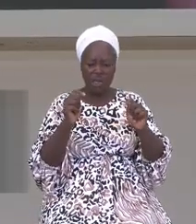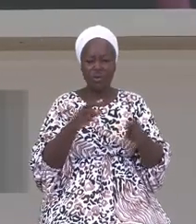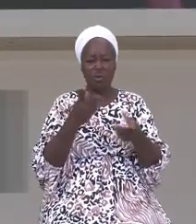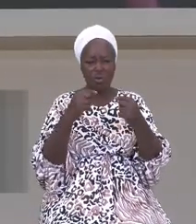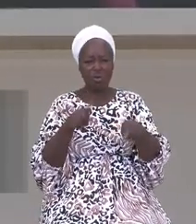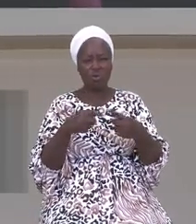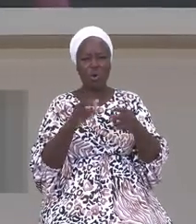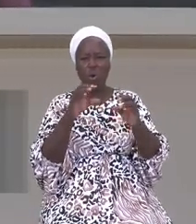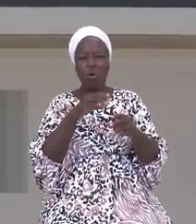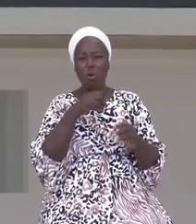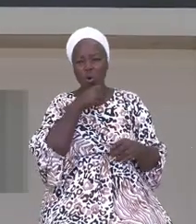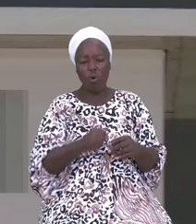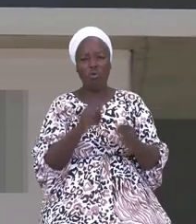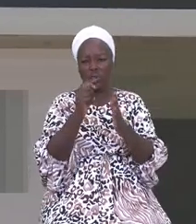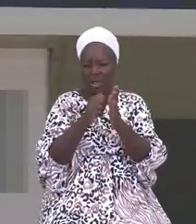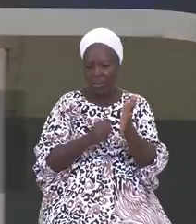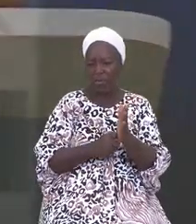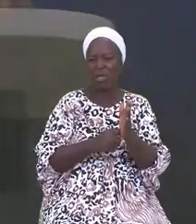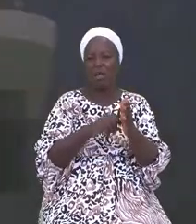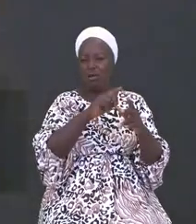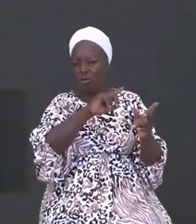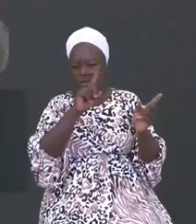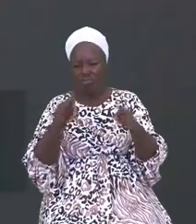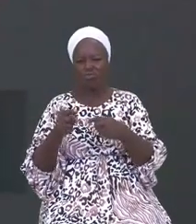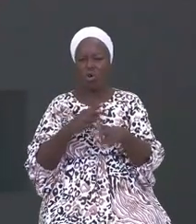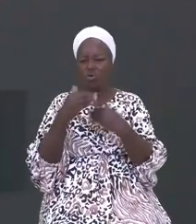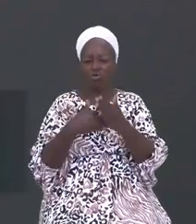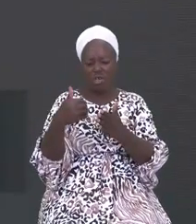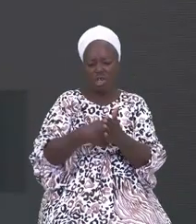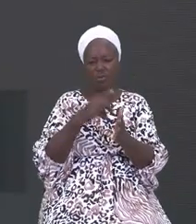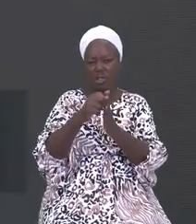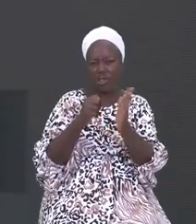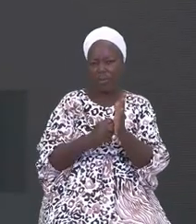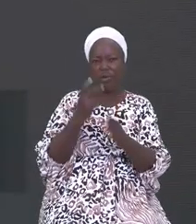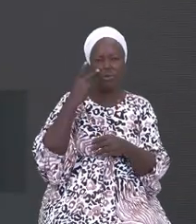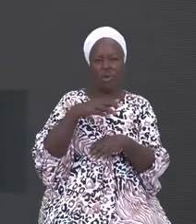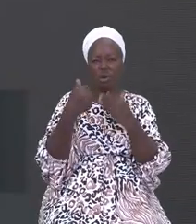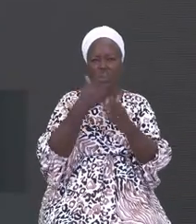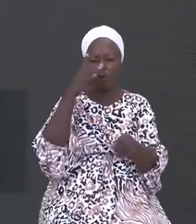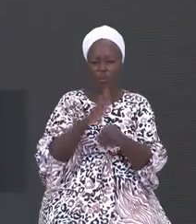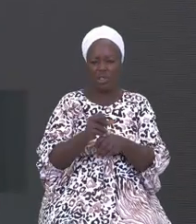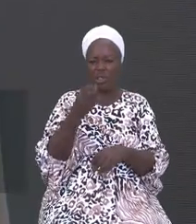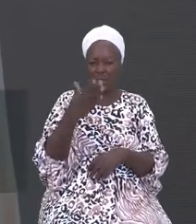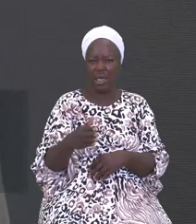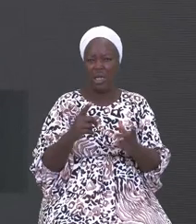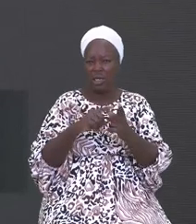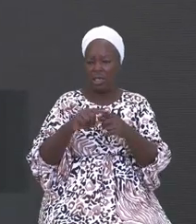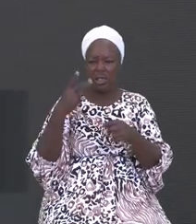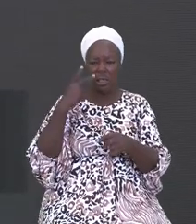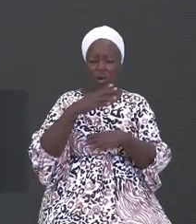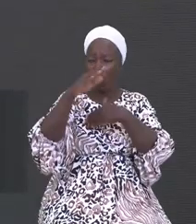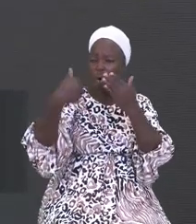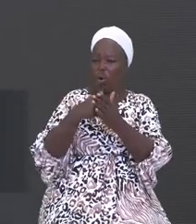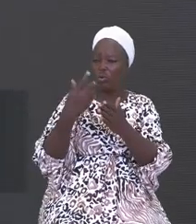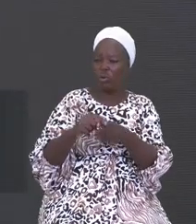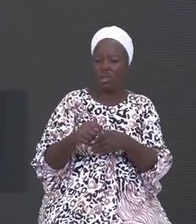promises there, and Mark and Luke and John, and look at the promises there, and look at the epistles, look at